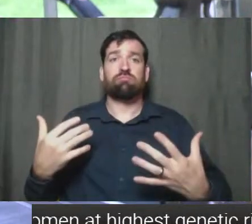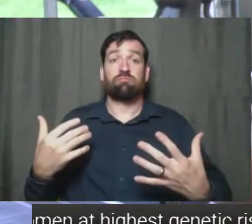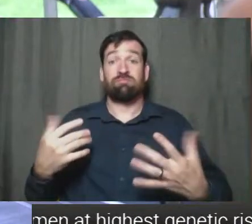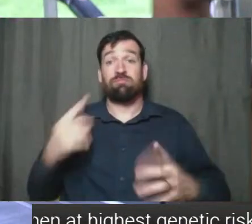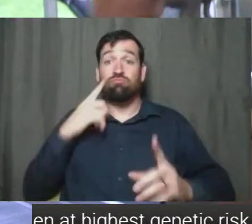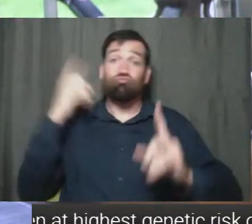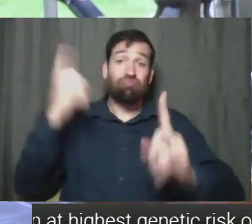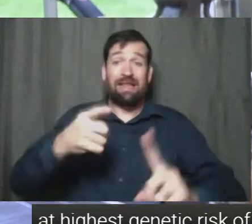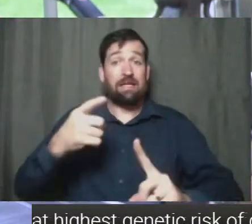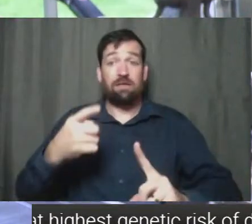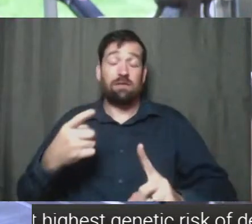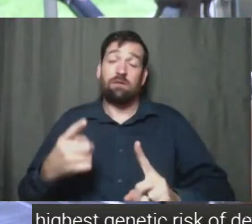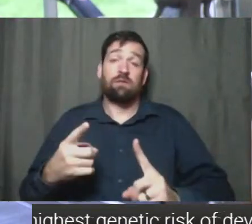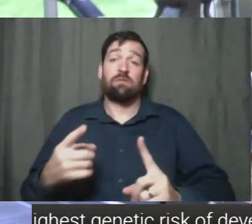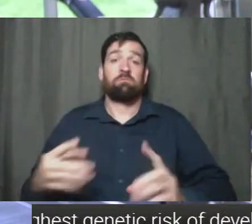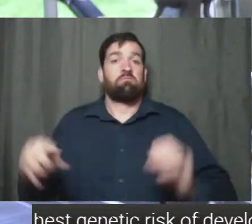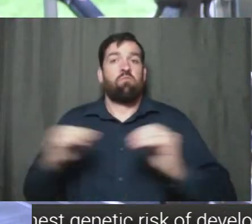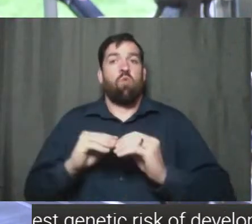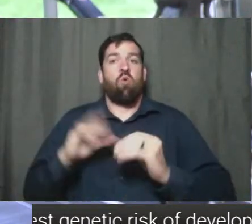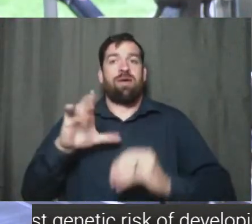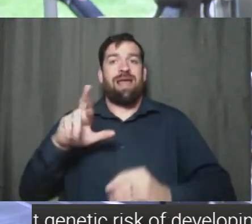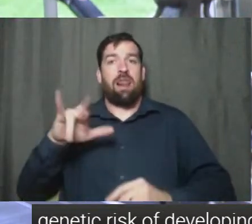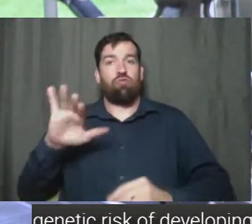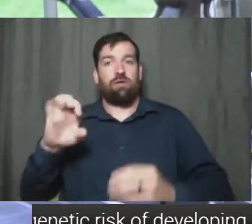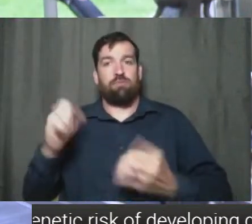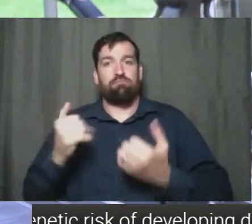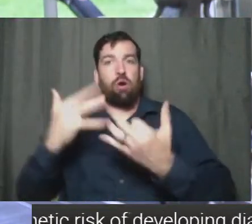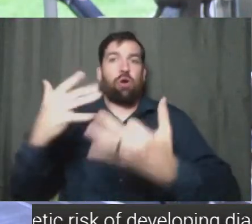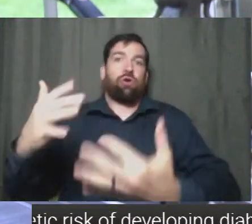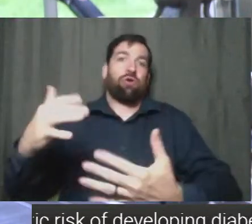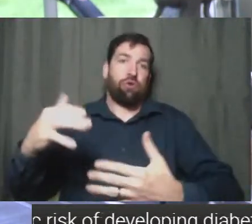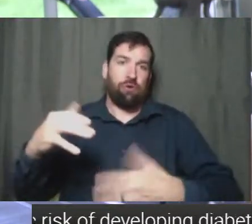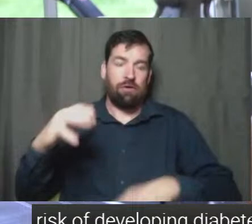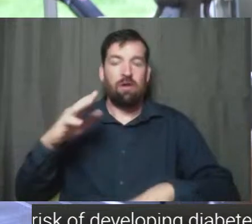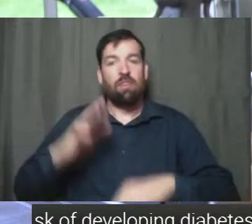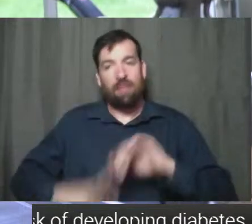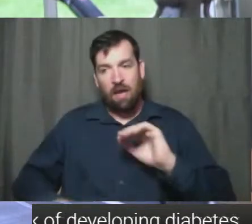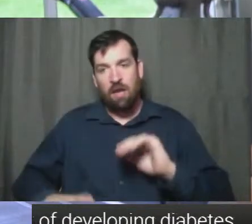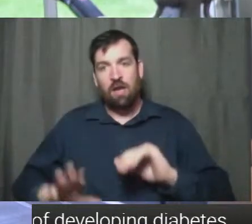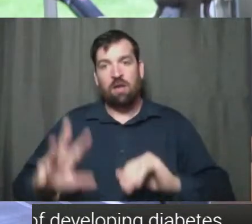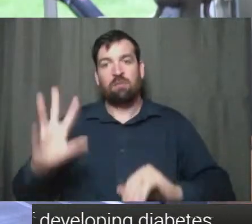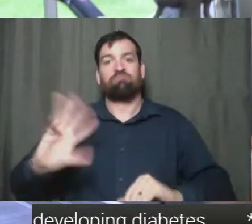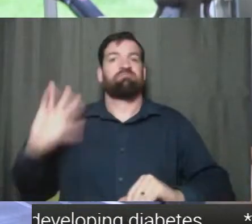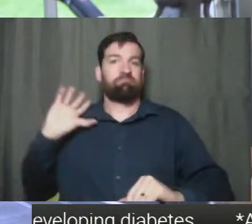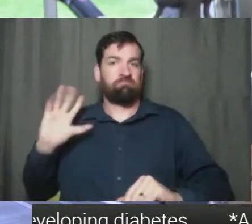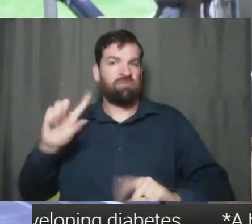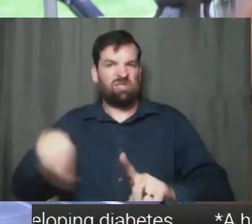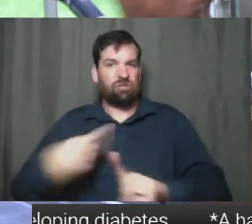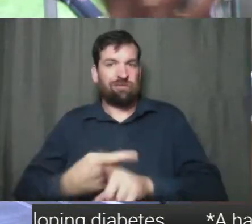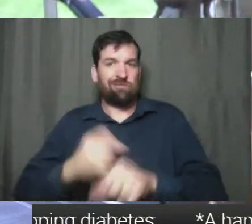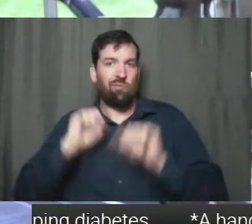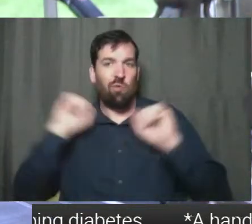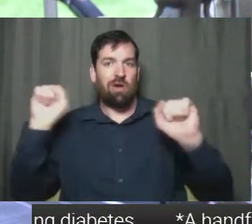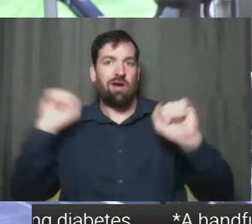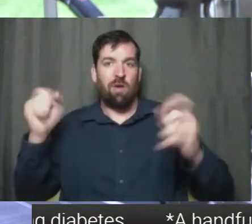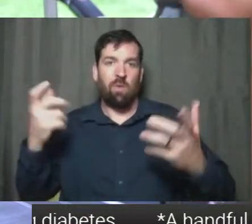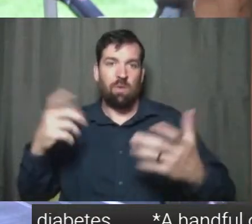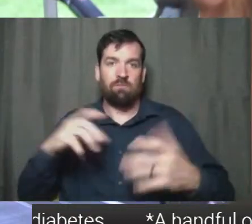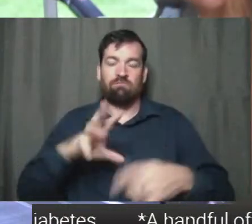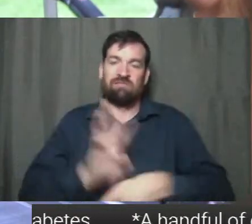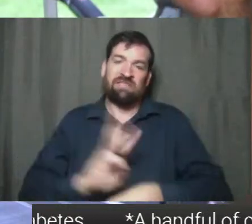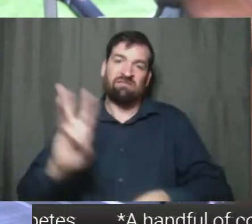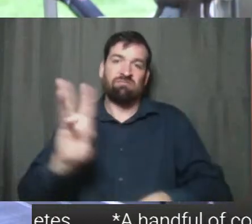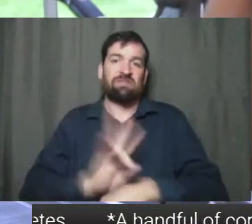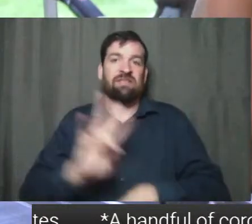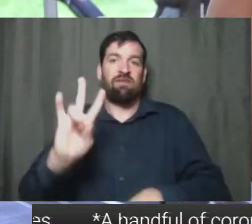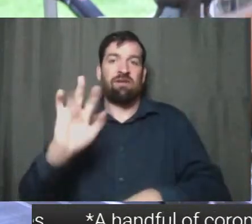more calories by the time you put your head on the pillow at night than it would have if you would have just worked out at 6 or 7 at night. Now, if that's the